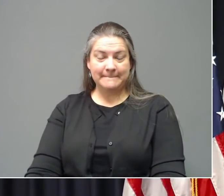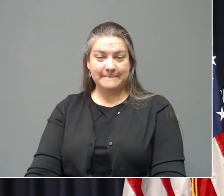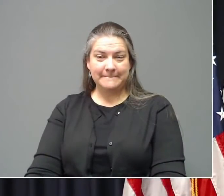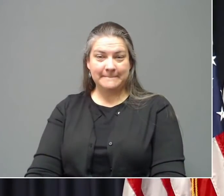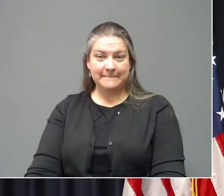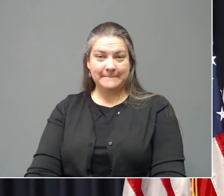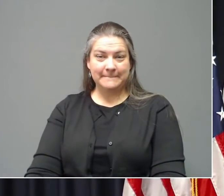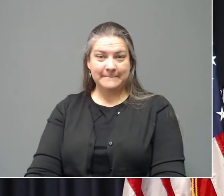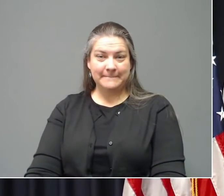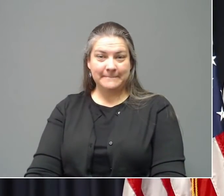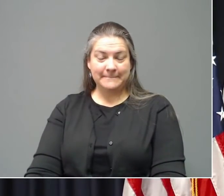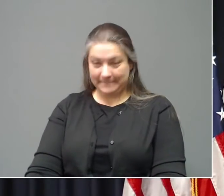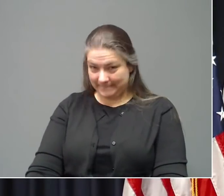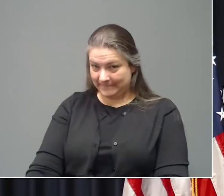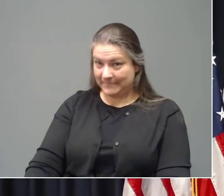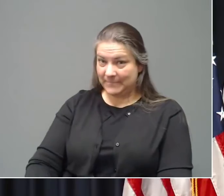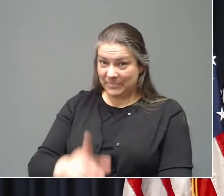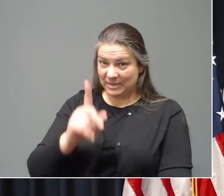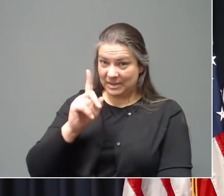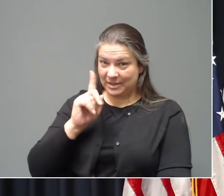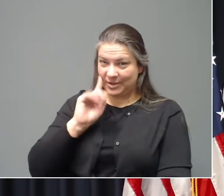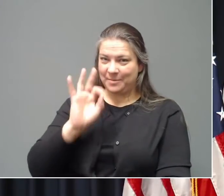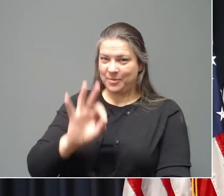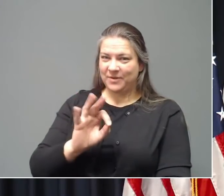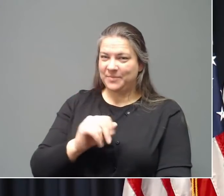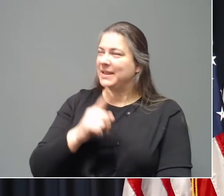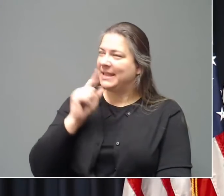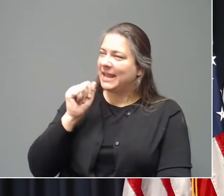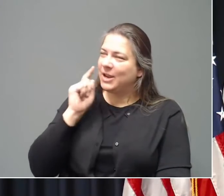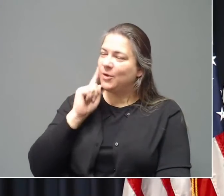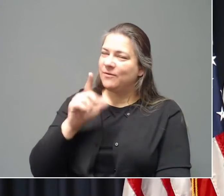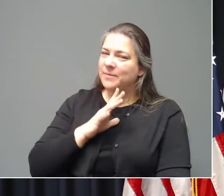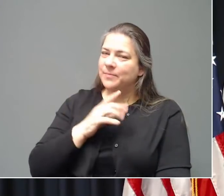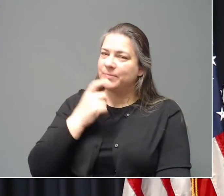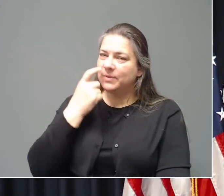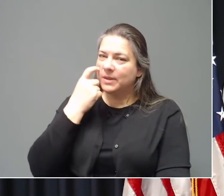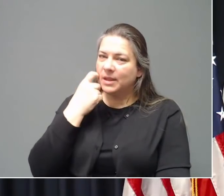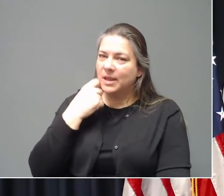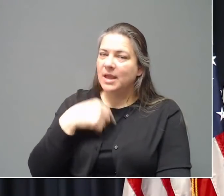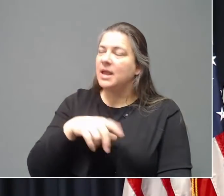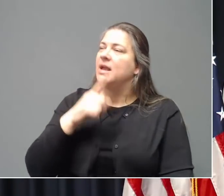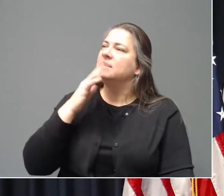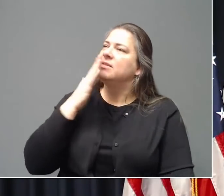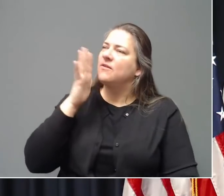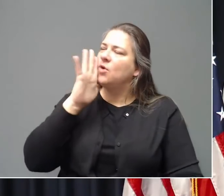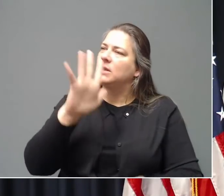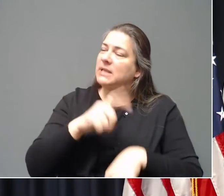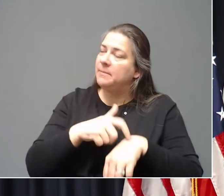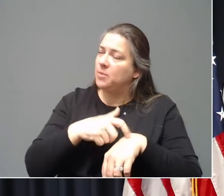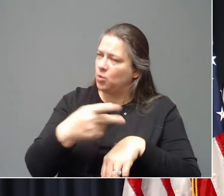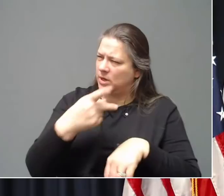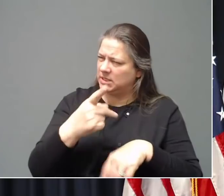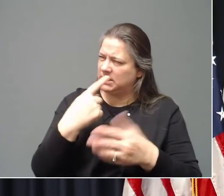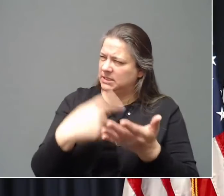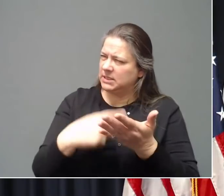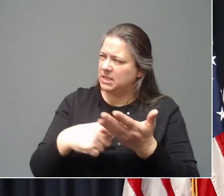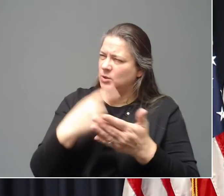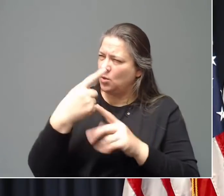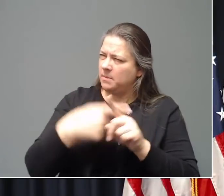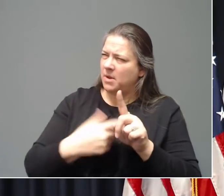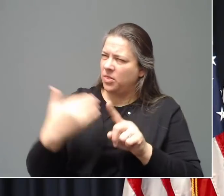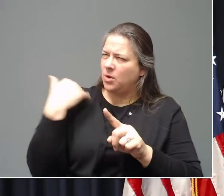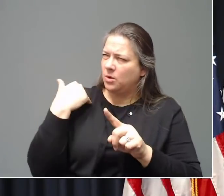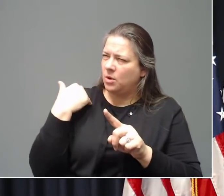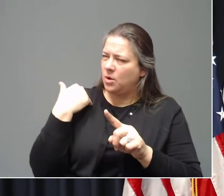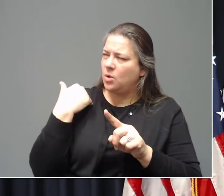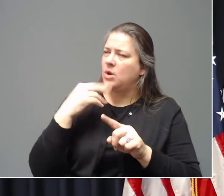There we go. All right. Can you hear me now? Excellent. I can. Okay. Thank you for your time. I appreciate it. You and I talked a month ago, and seeing again with unemployment,